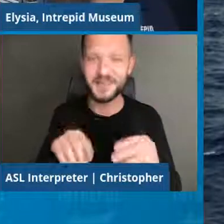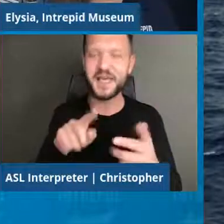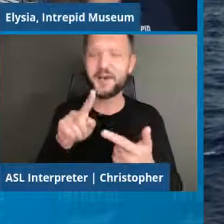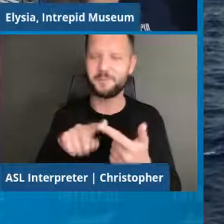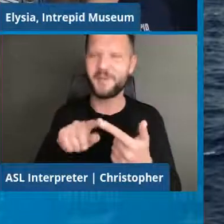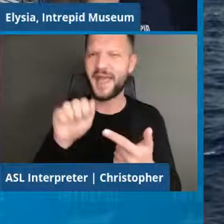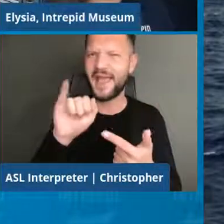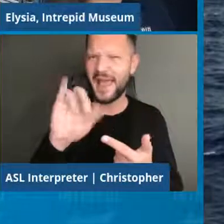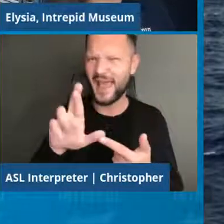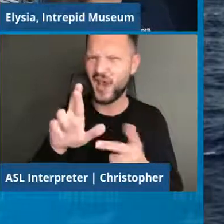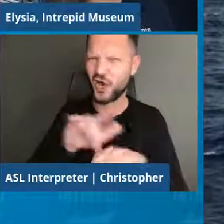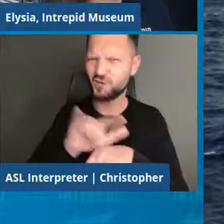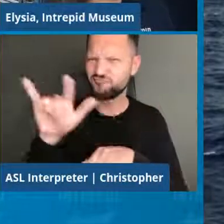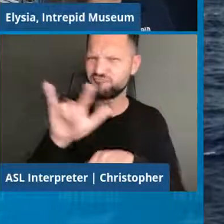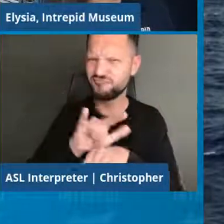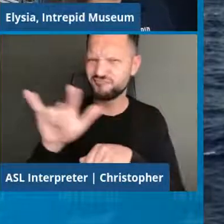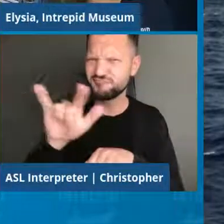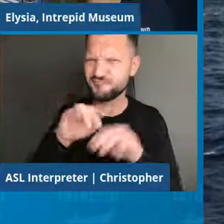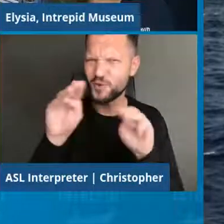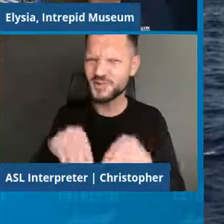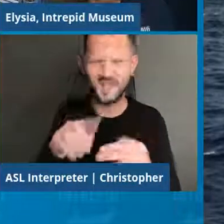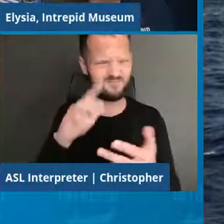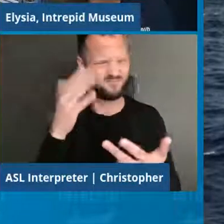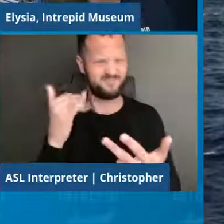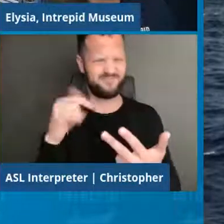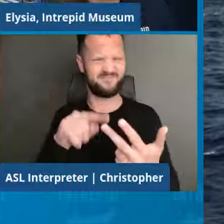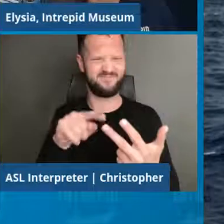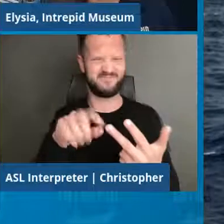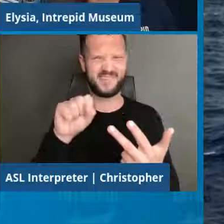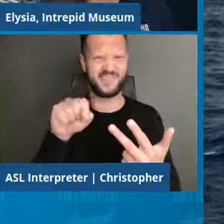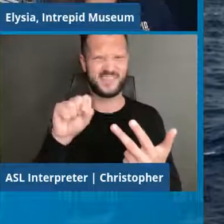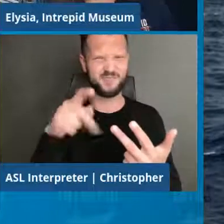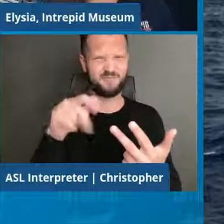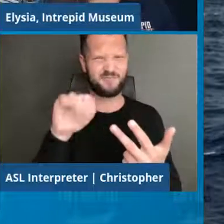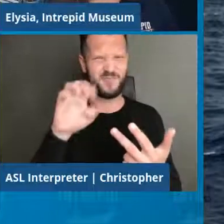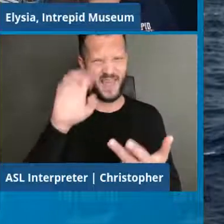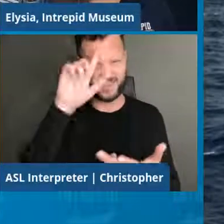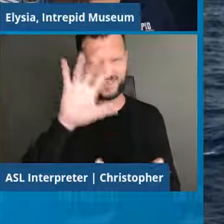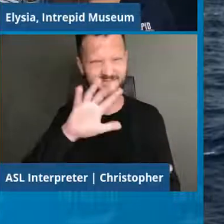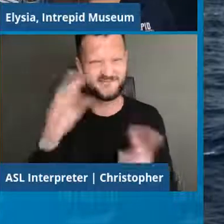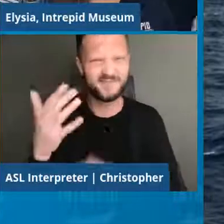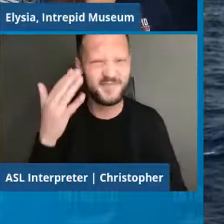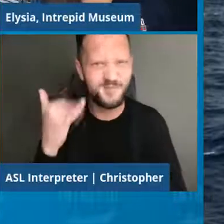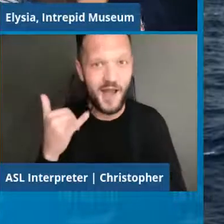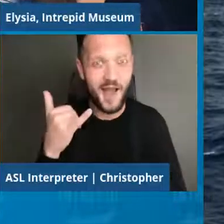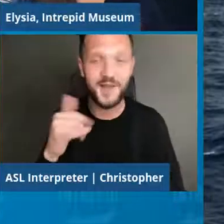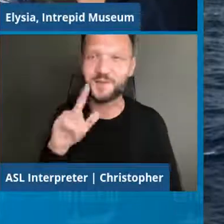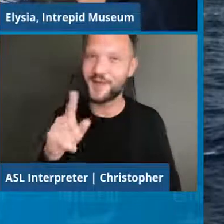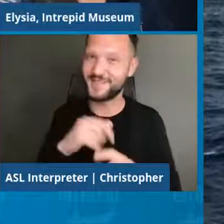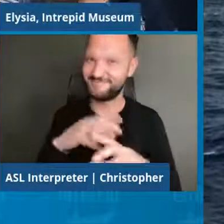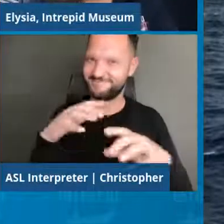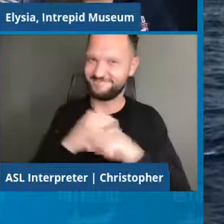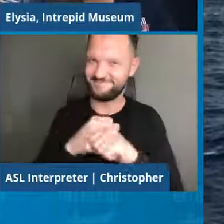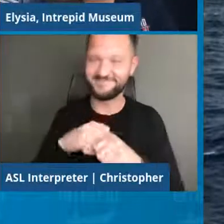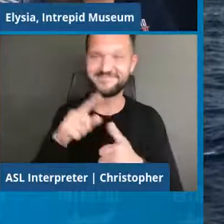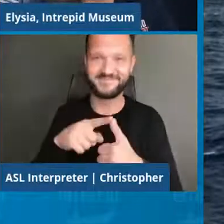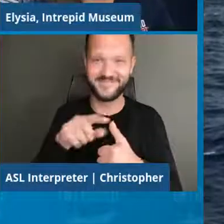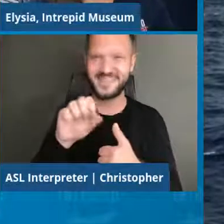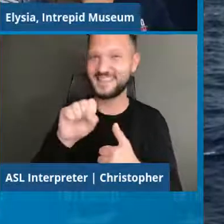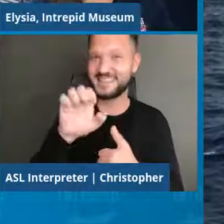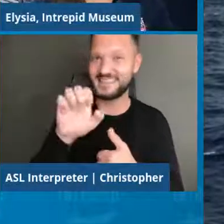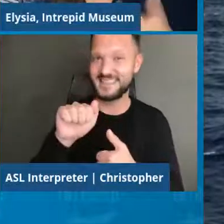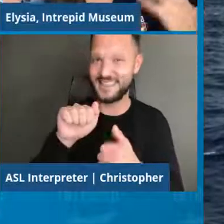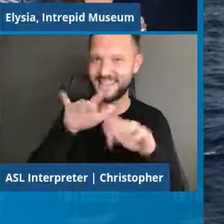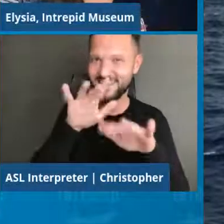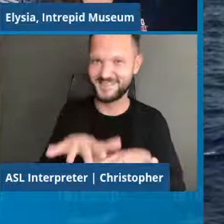museum, but why space? Why are you also a space museum? Well, let's recap. We are, of course, a sea museum